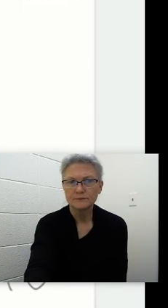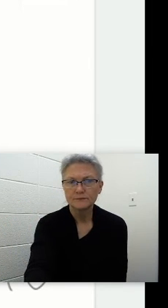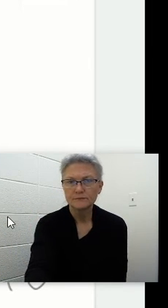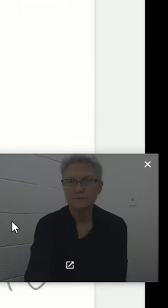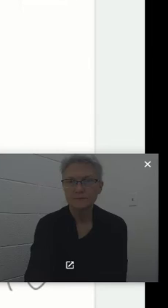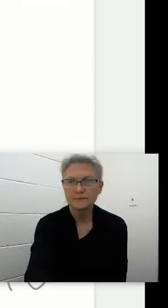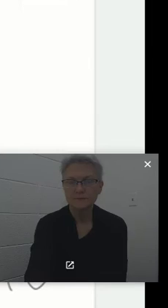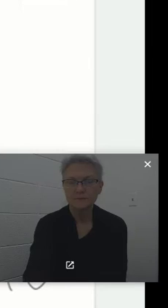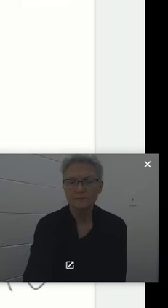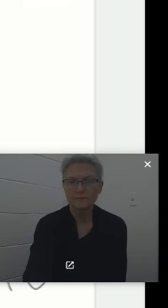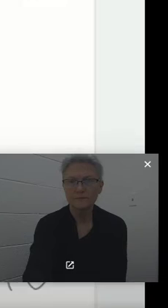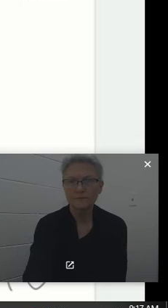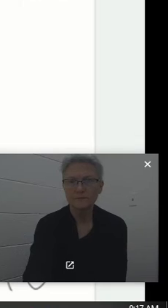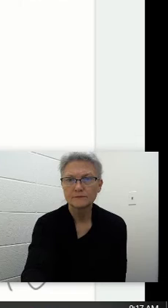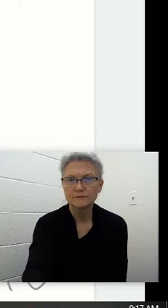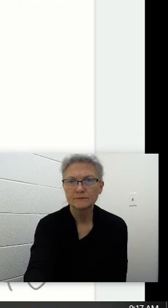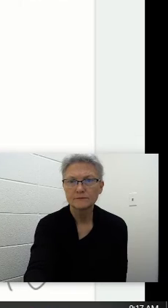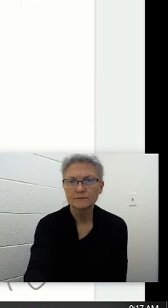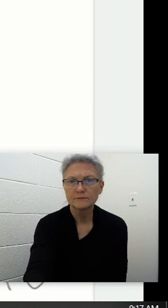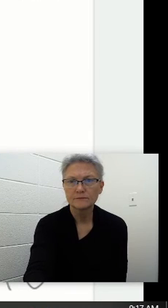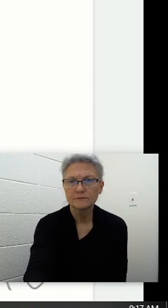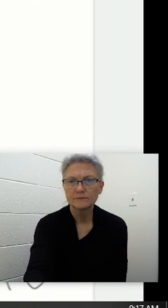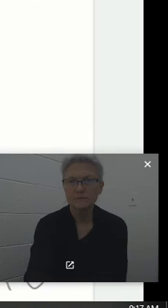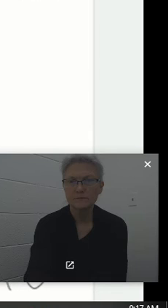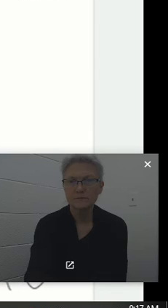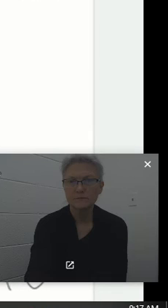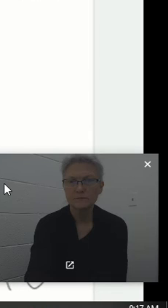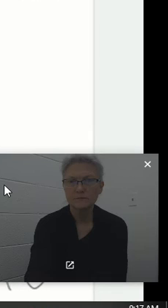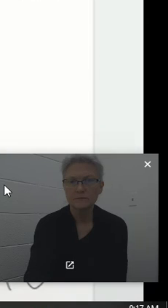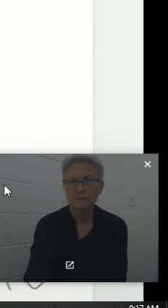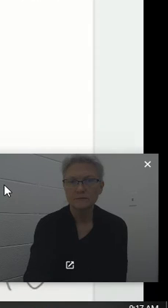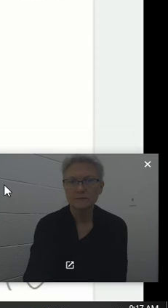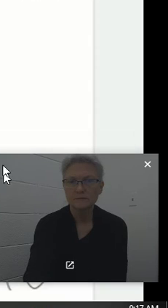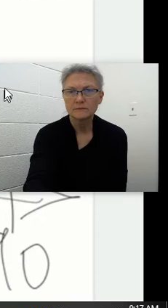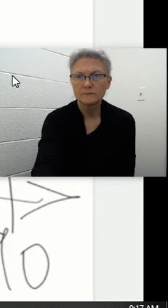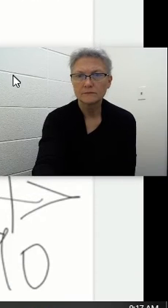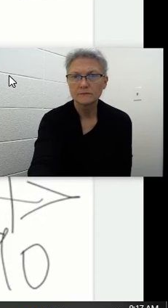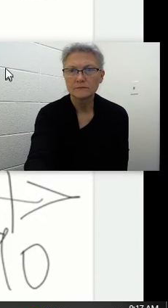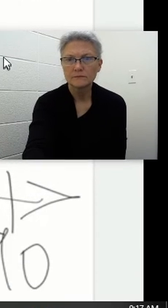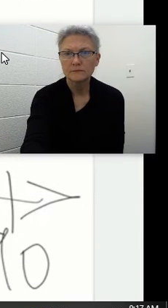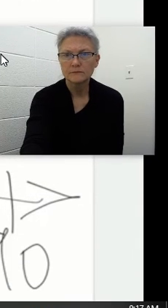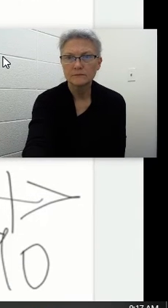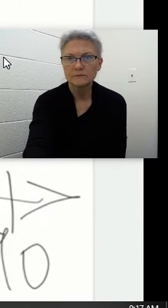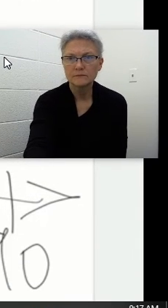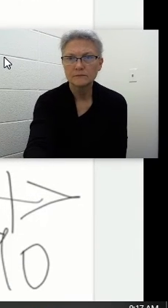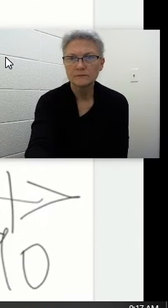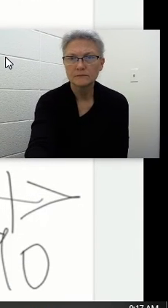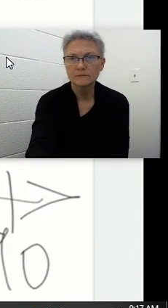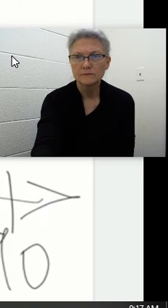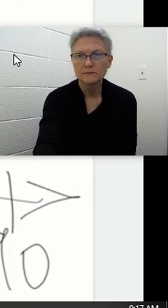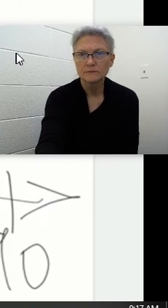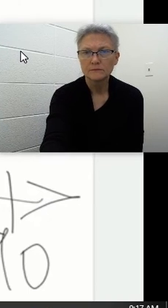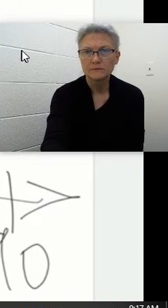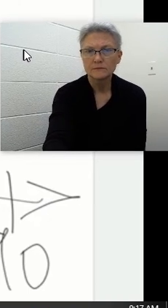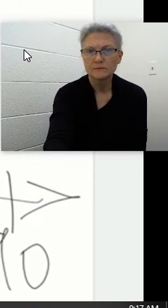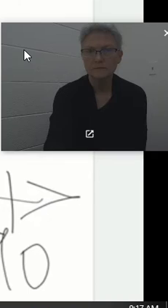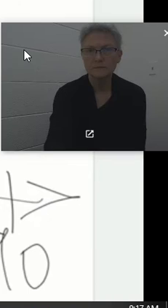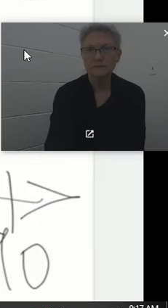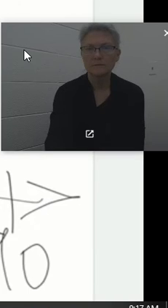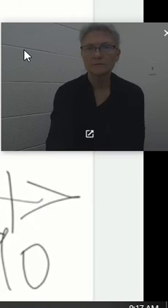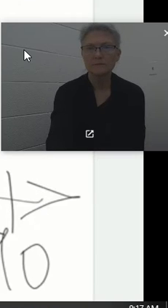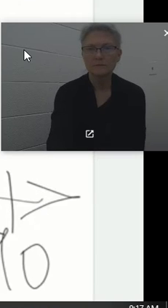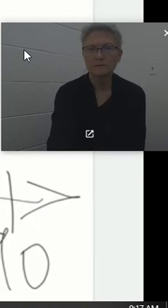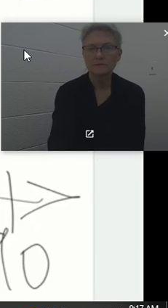90. So now we've got a new, and I'm going to actually, for just some space over here, I'm going to go ahead and just clear this off, you